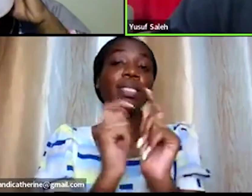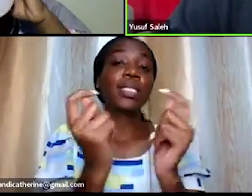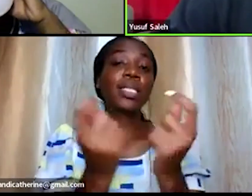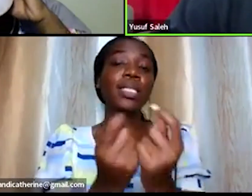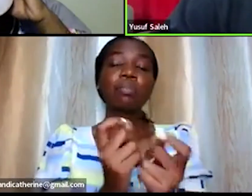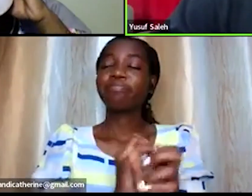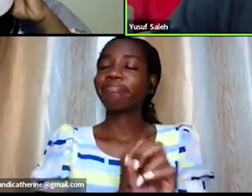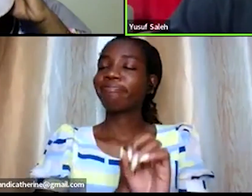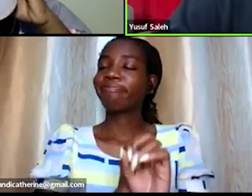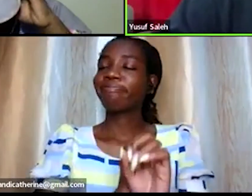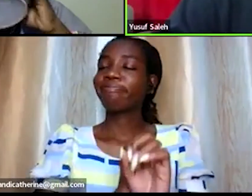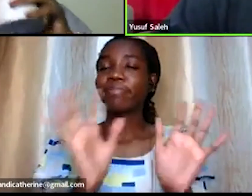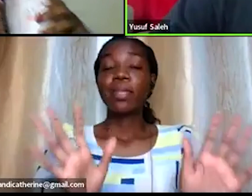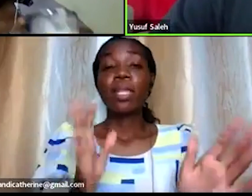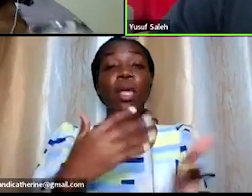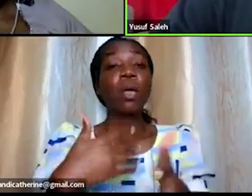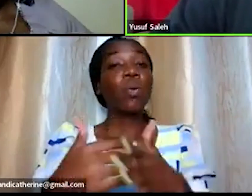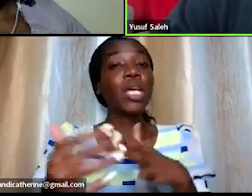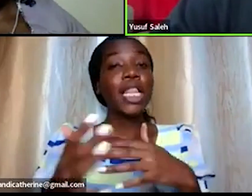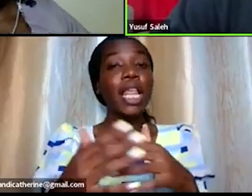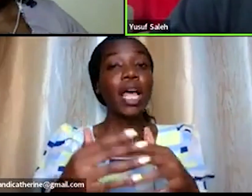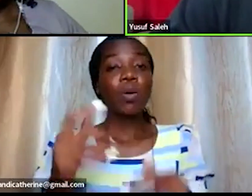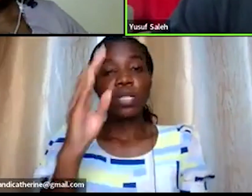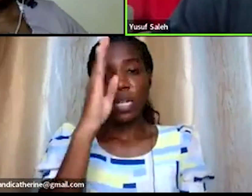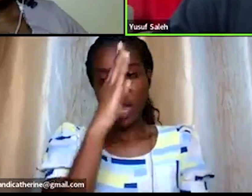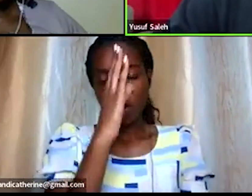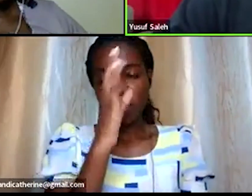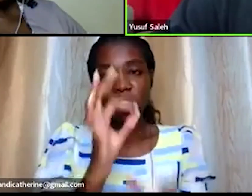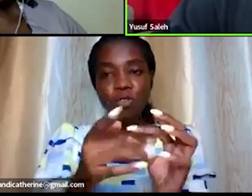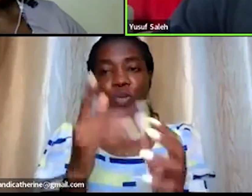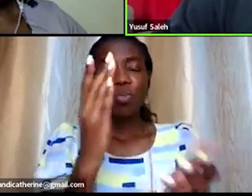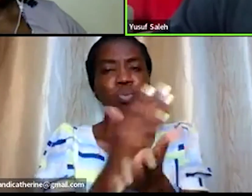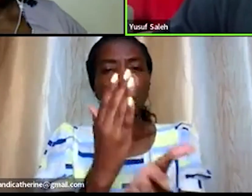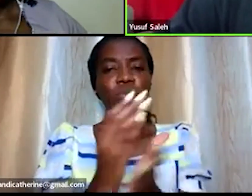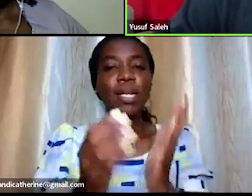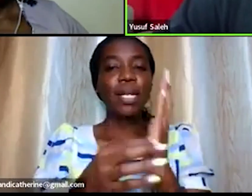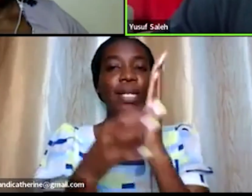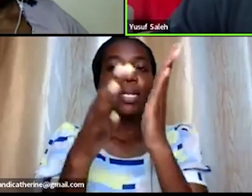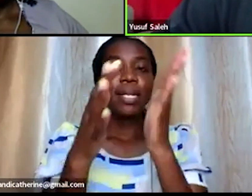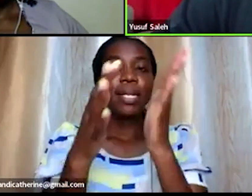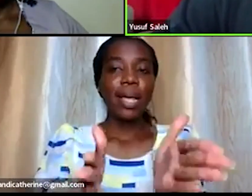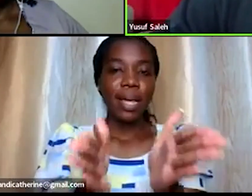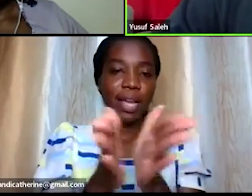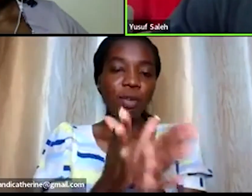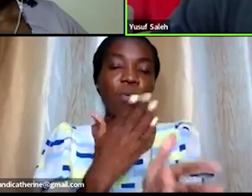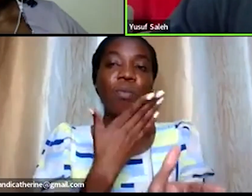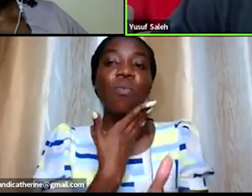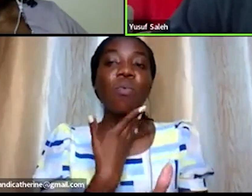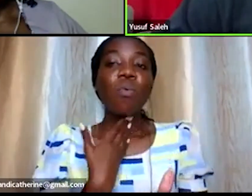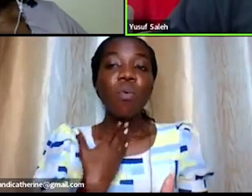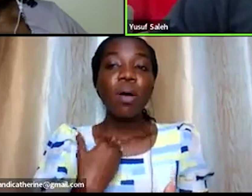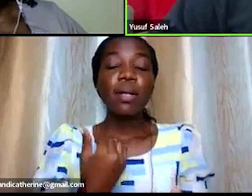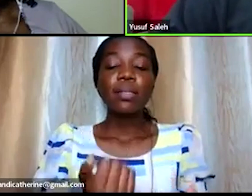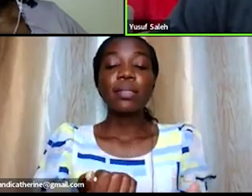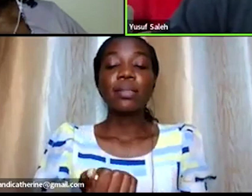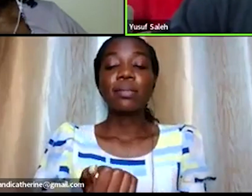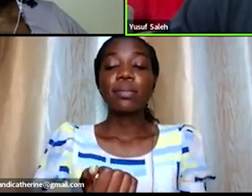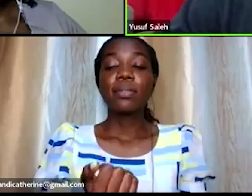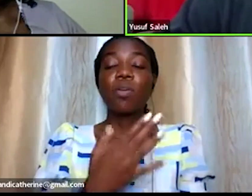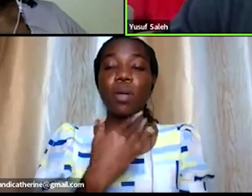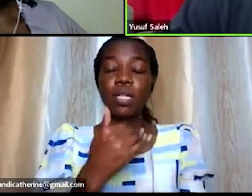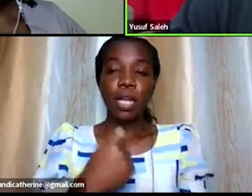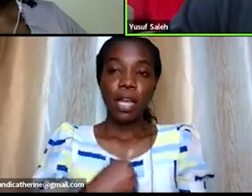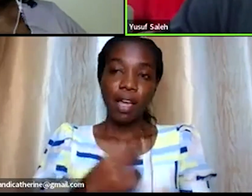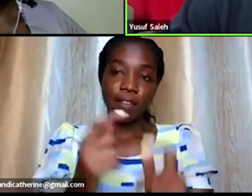is without no doubt, because if you're a true leader, you'd want to come to have your team